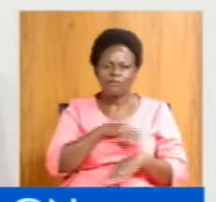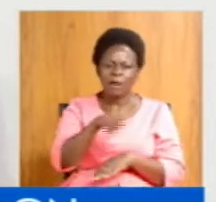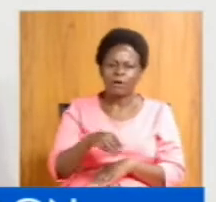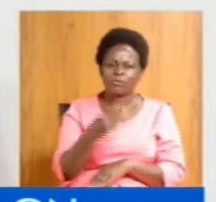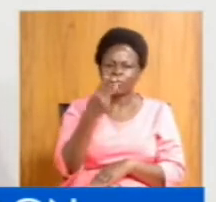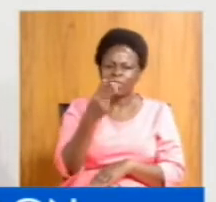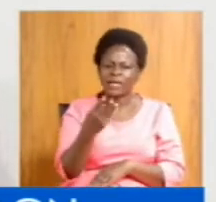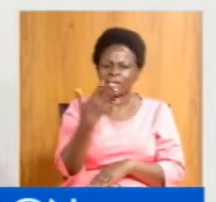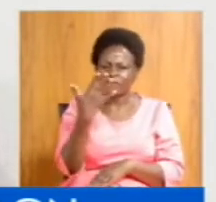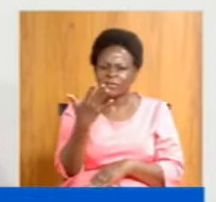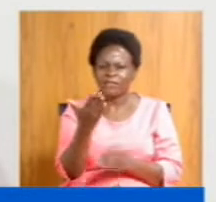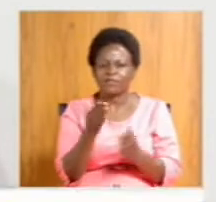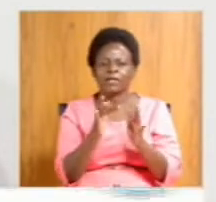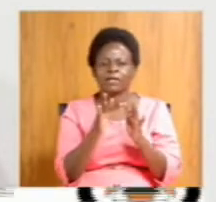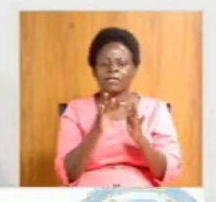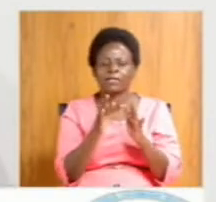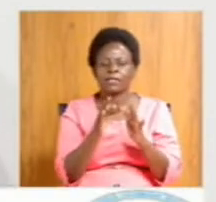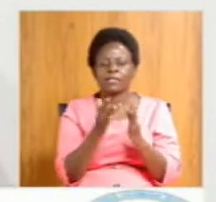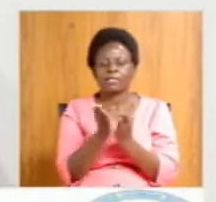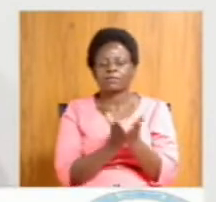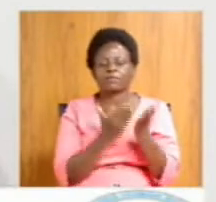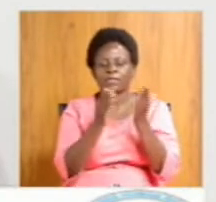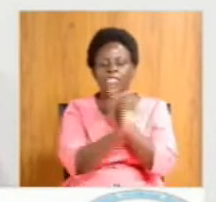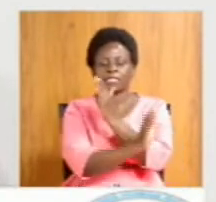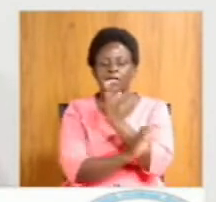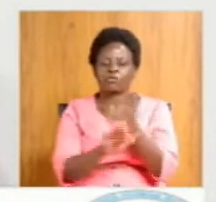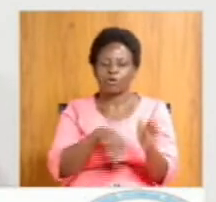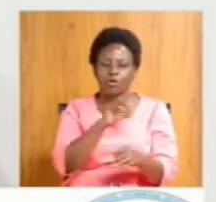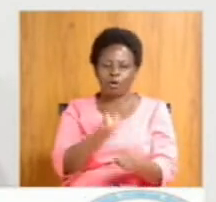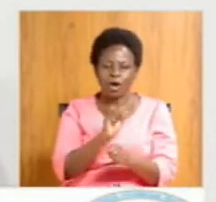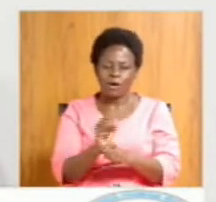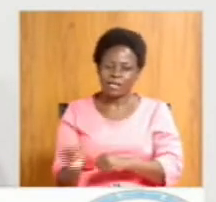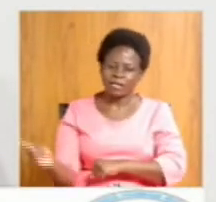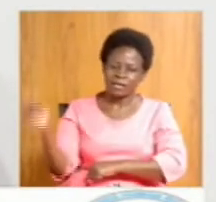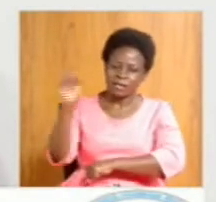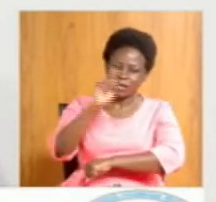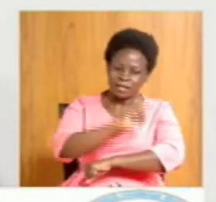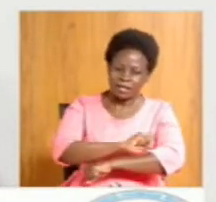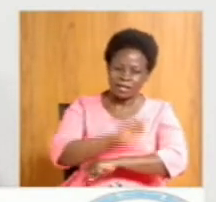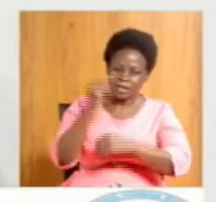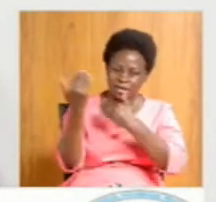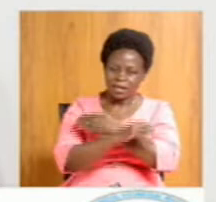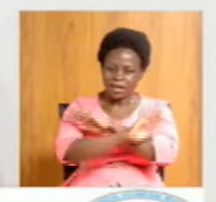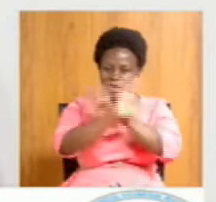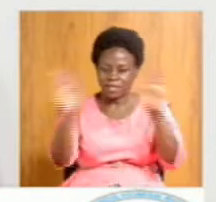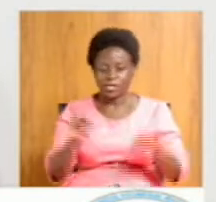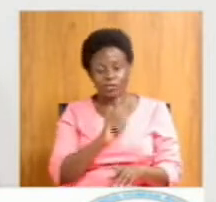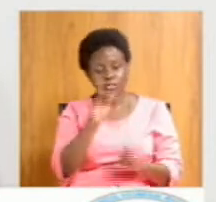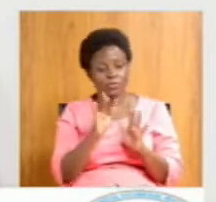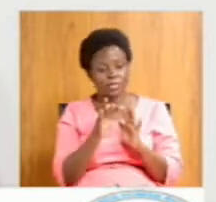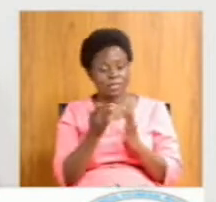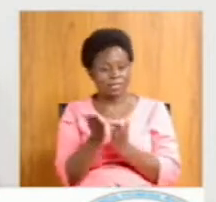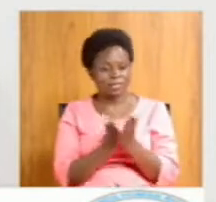35 Internet service providers in the country. And all these are working there and the night to ensure that Internet services are